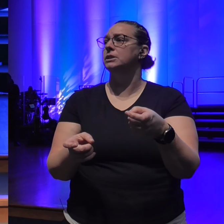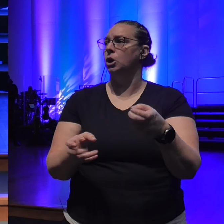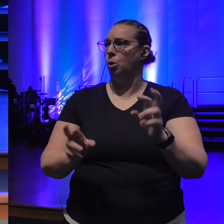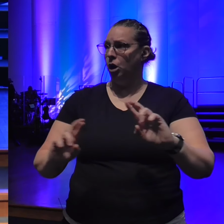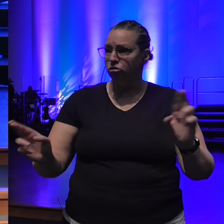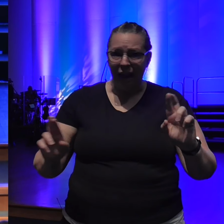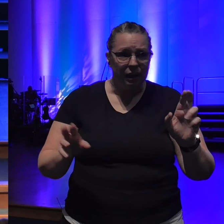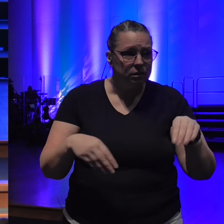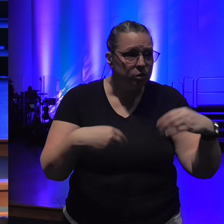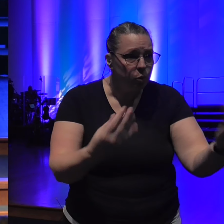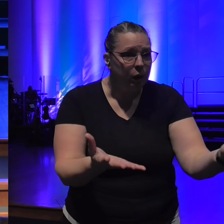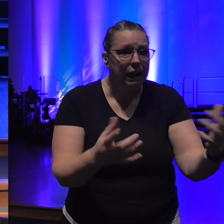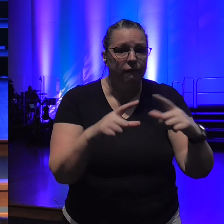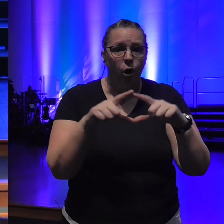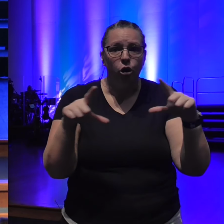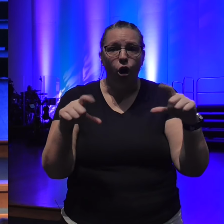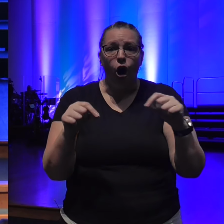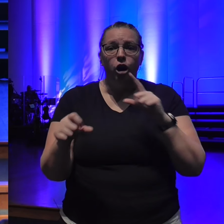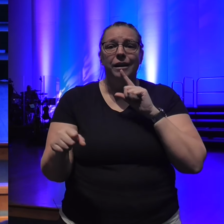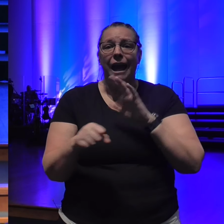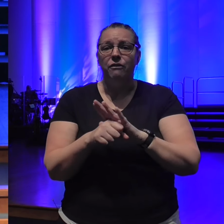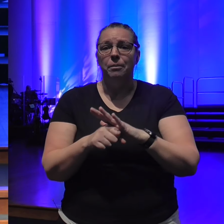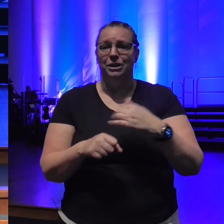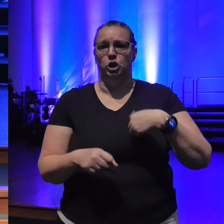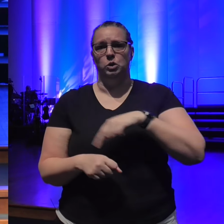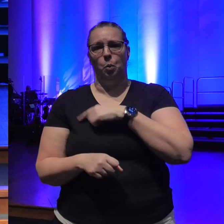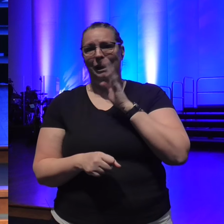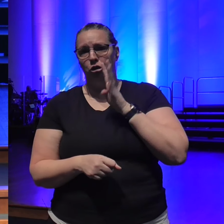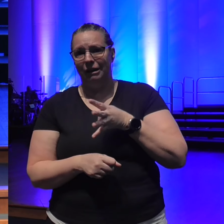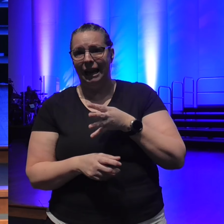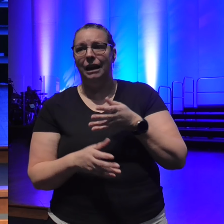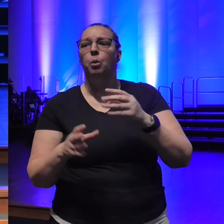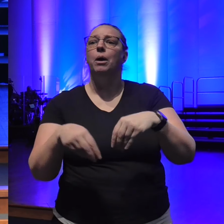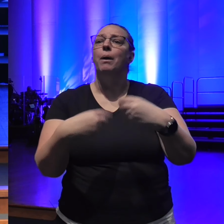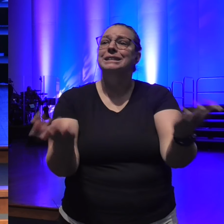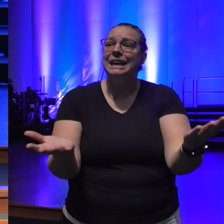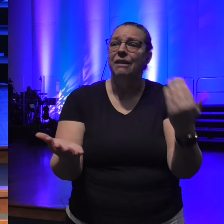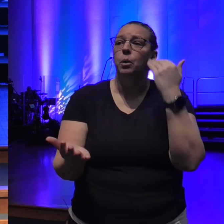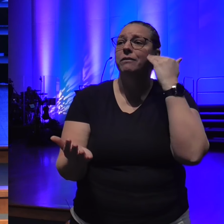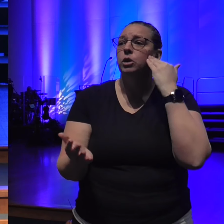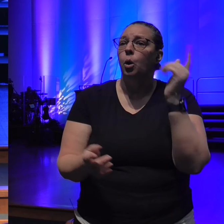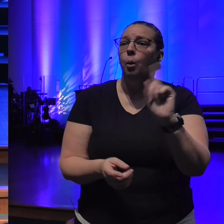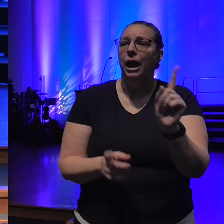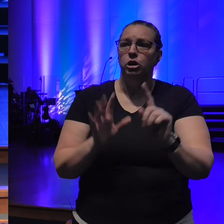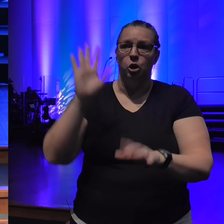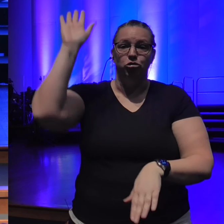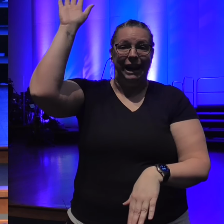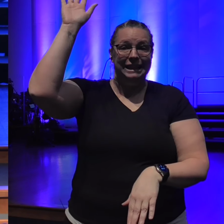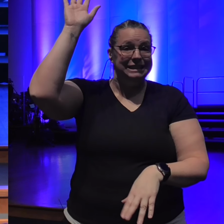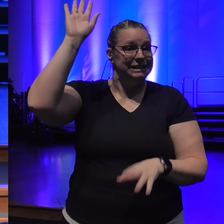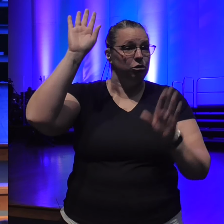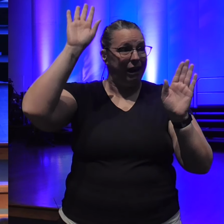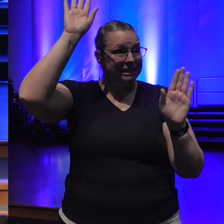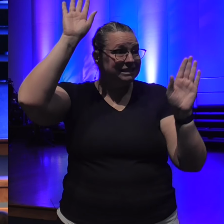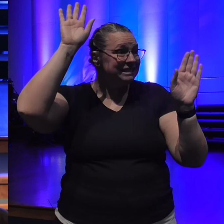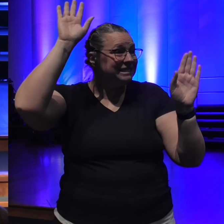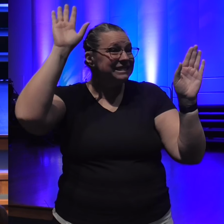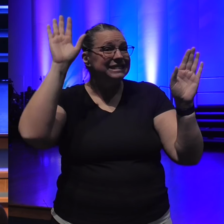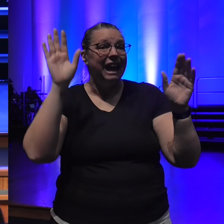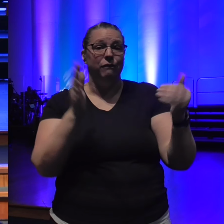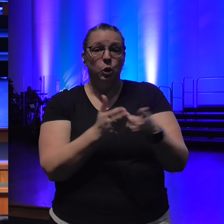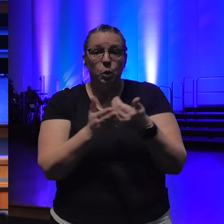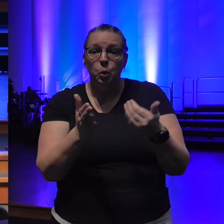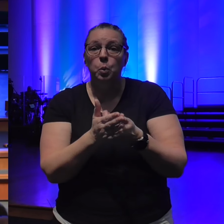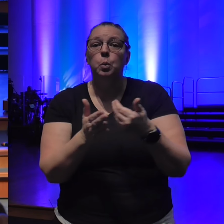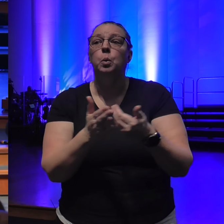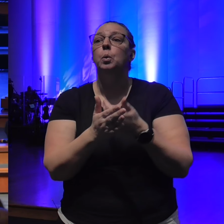some affirmation cards that we ministers created, and we'd love to give them out to you, but we have to know where you are. So raise your hand if you are